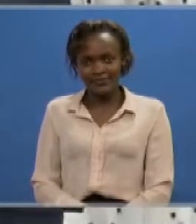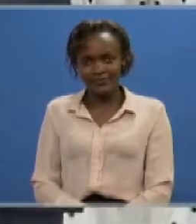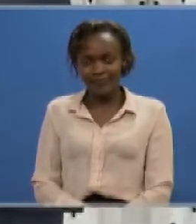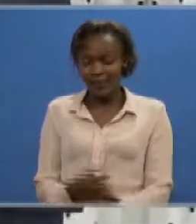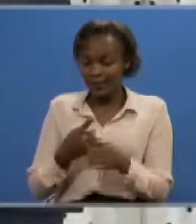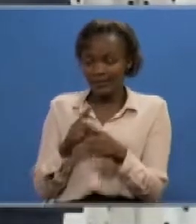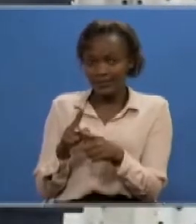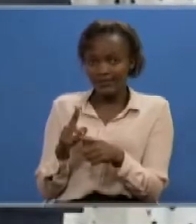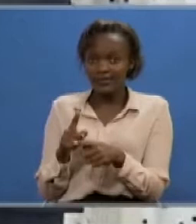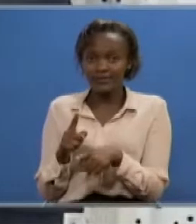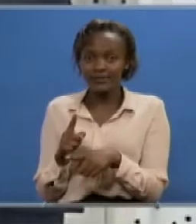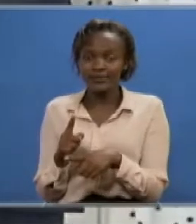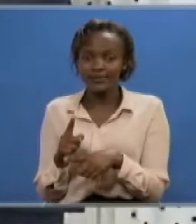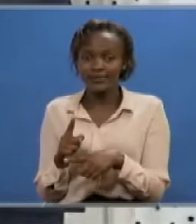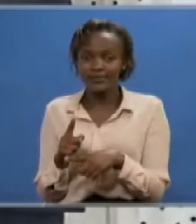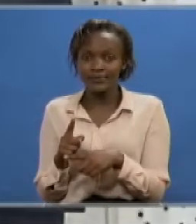However,